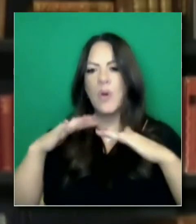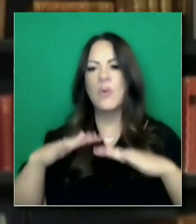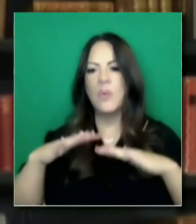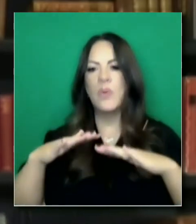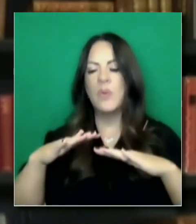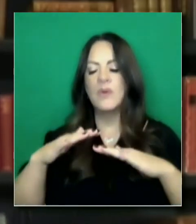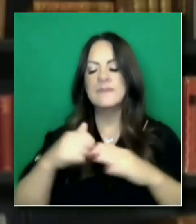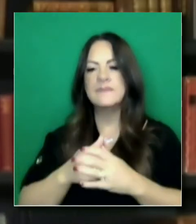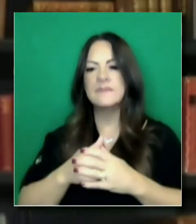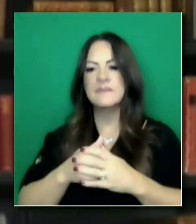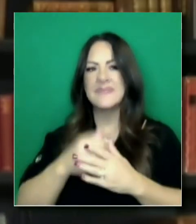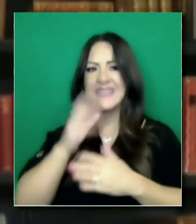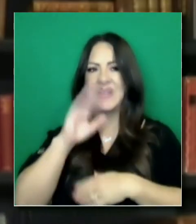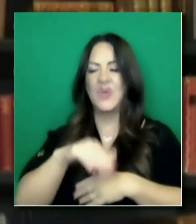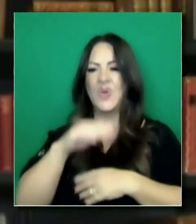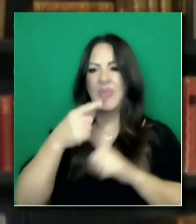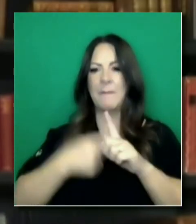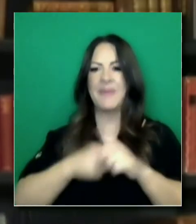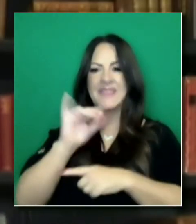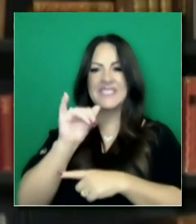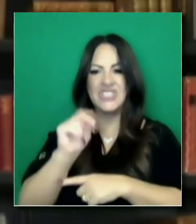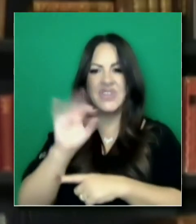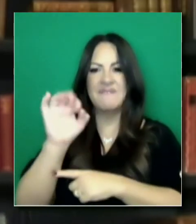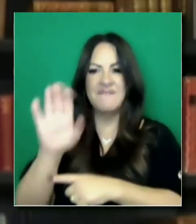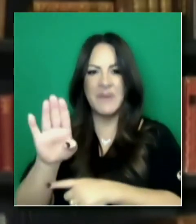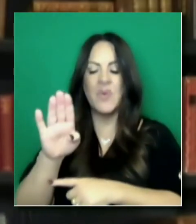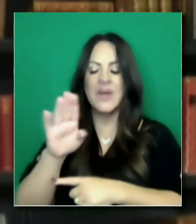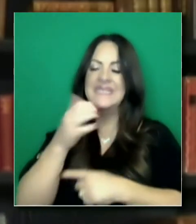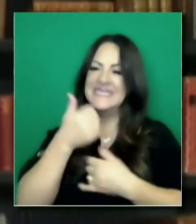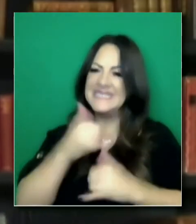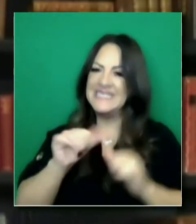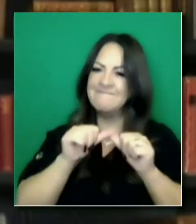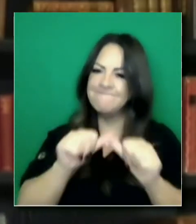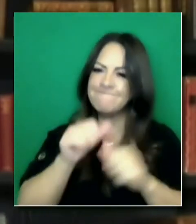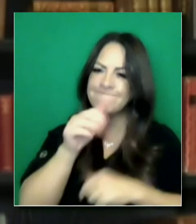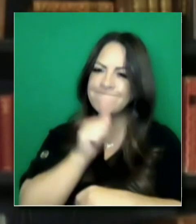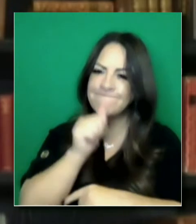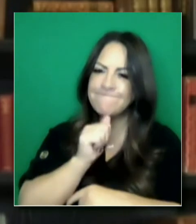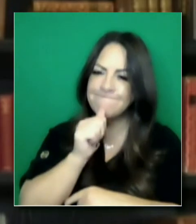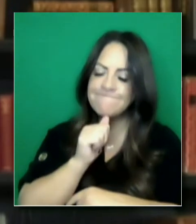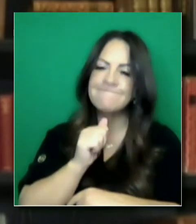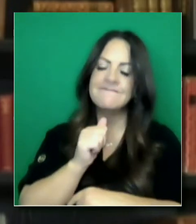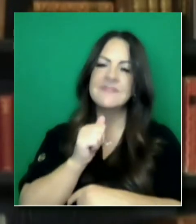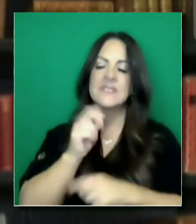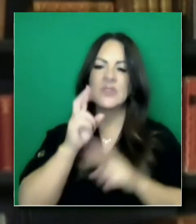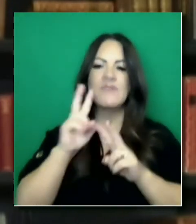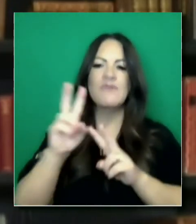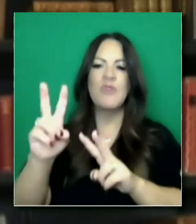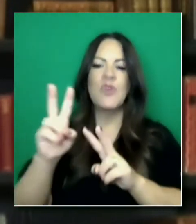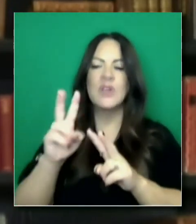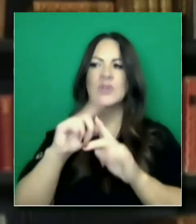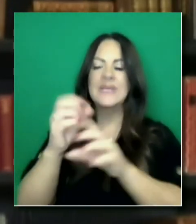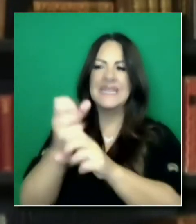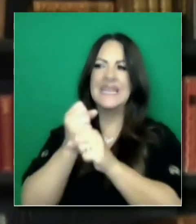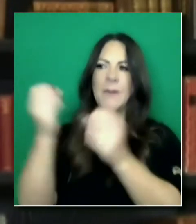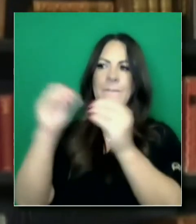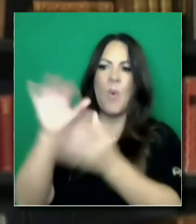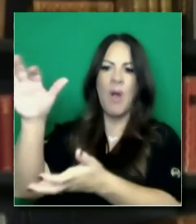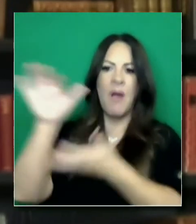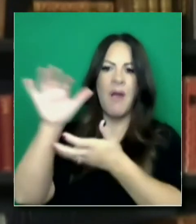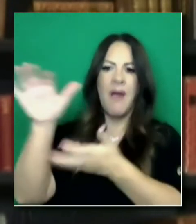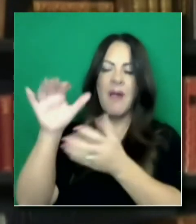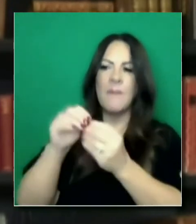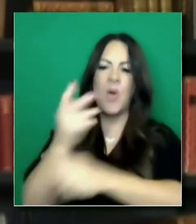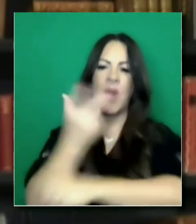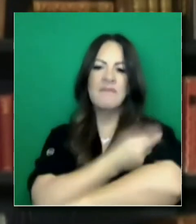and challenging February, and look forward to moving into that second quarter of this year, more vaccines, and begin to get on